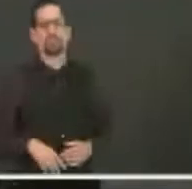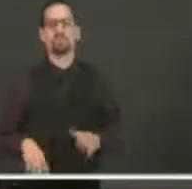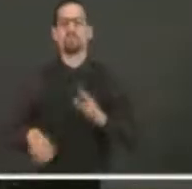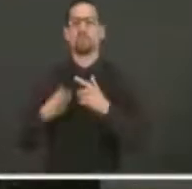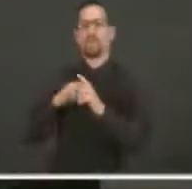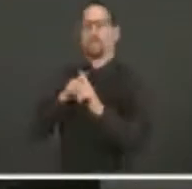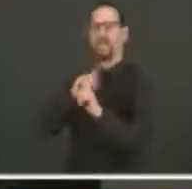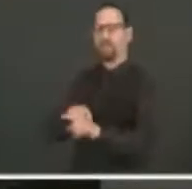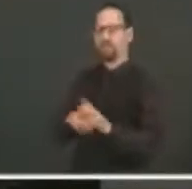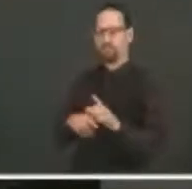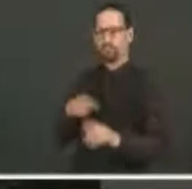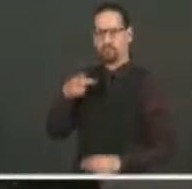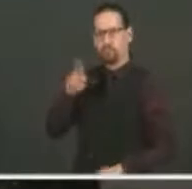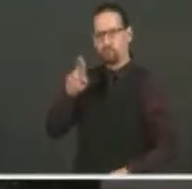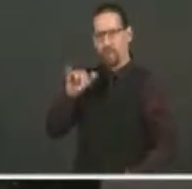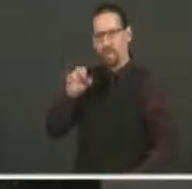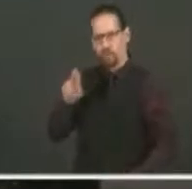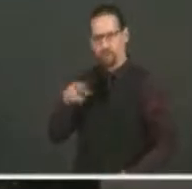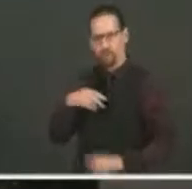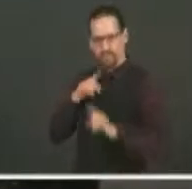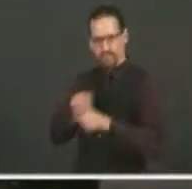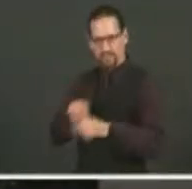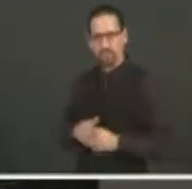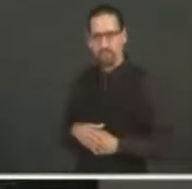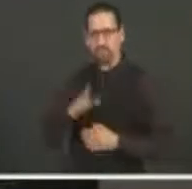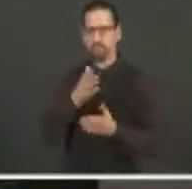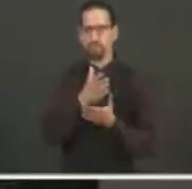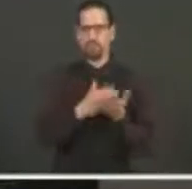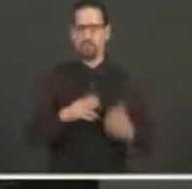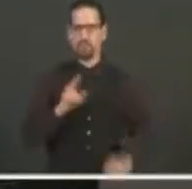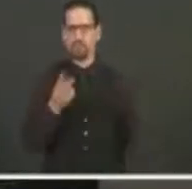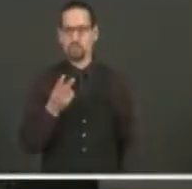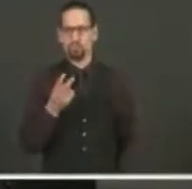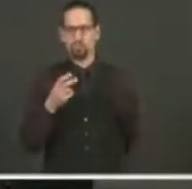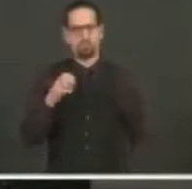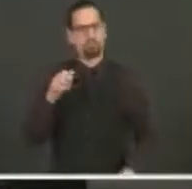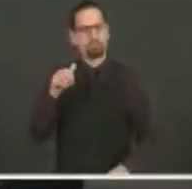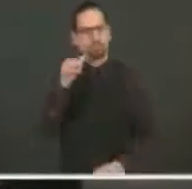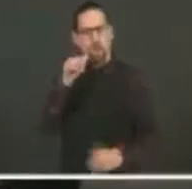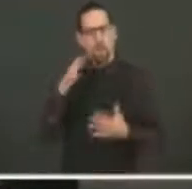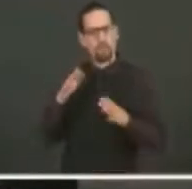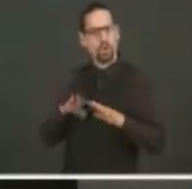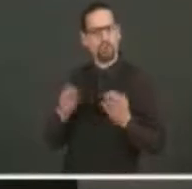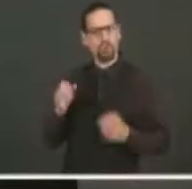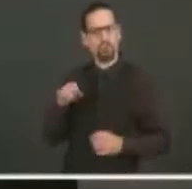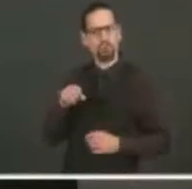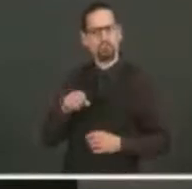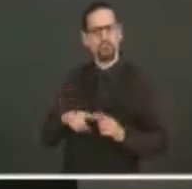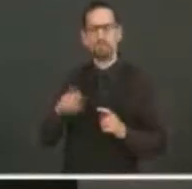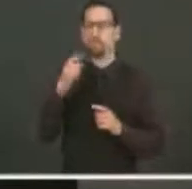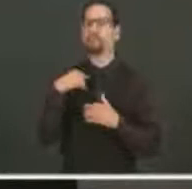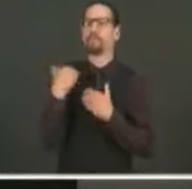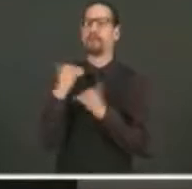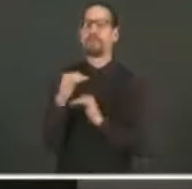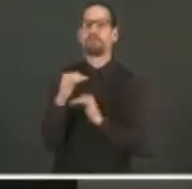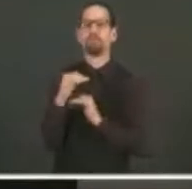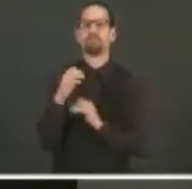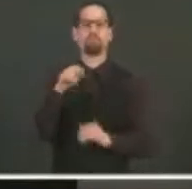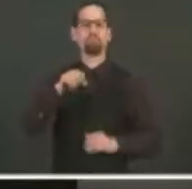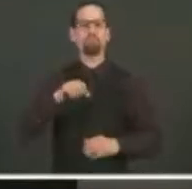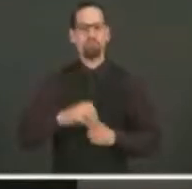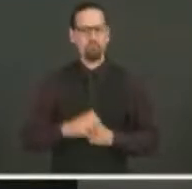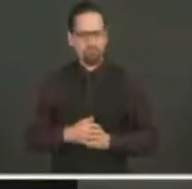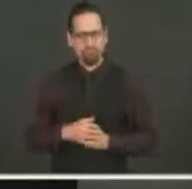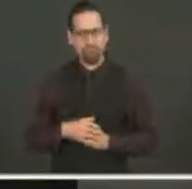So bars are already permitted to be open in phase 2. There are specific bar operation guidelines that are available to